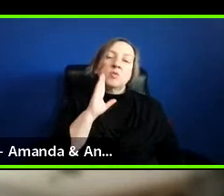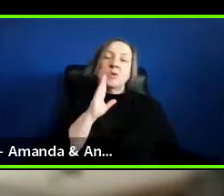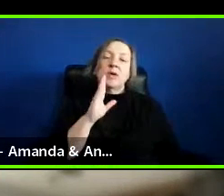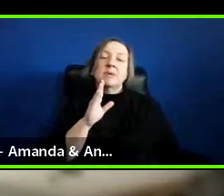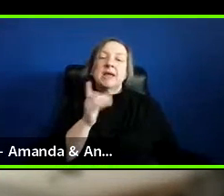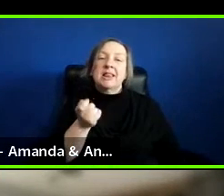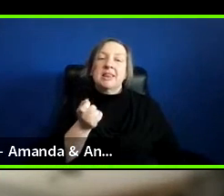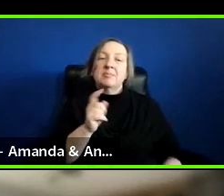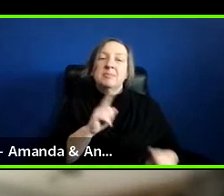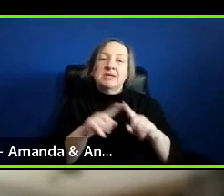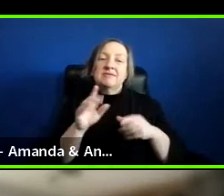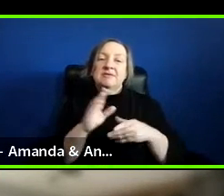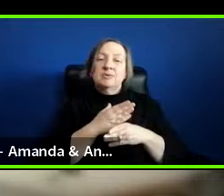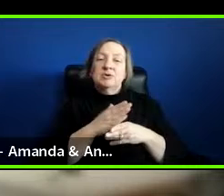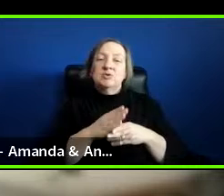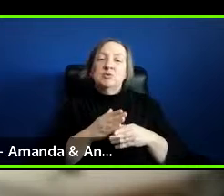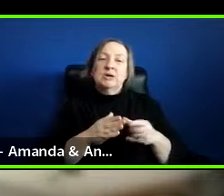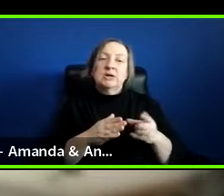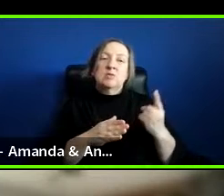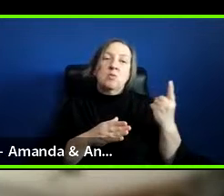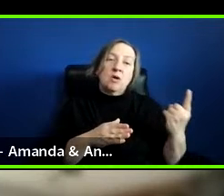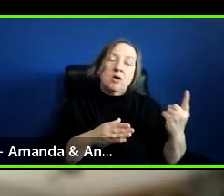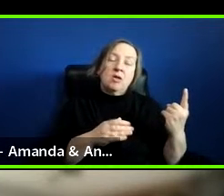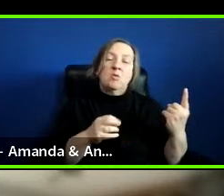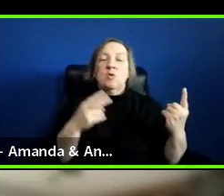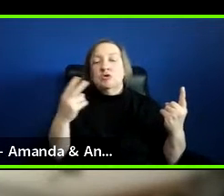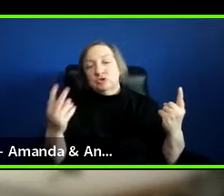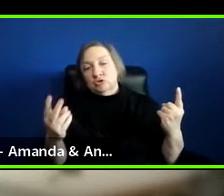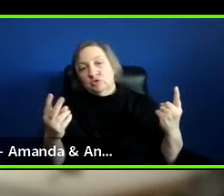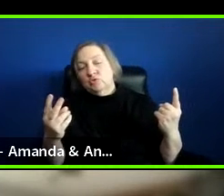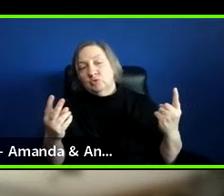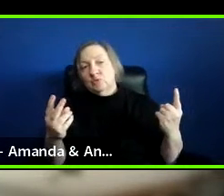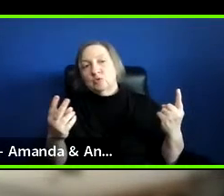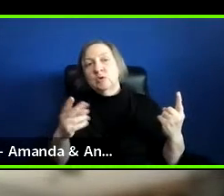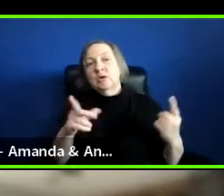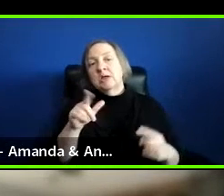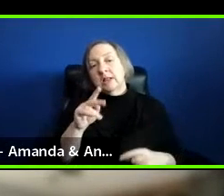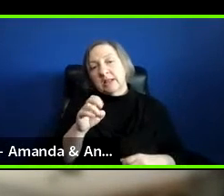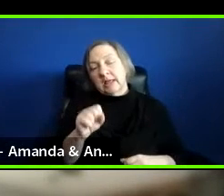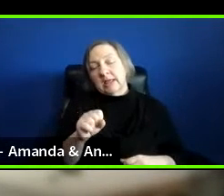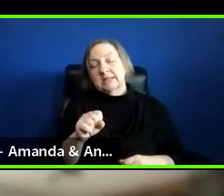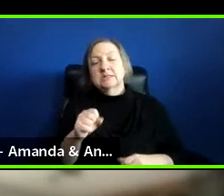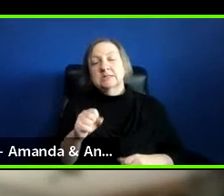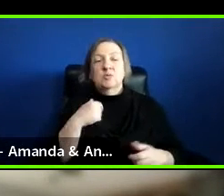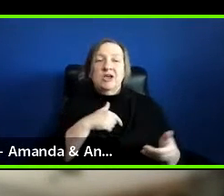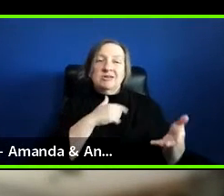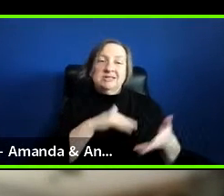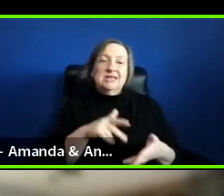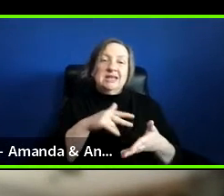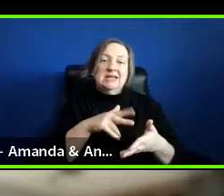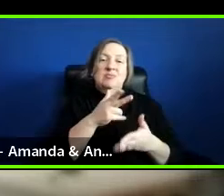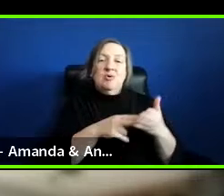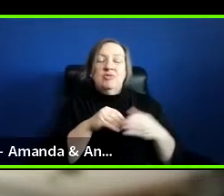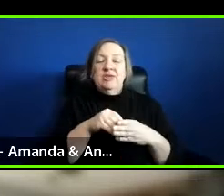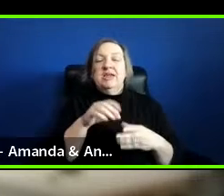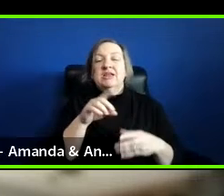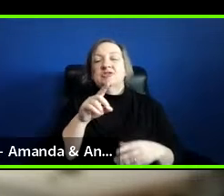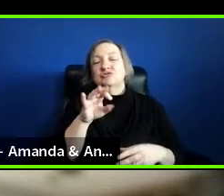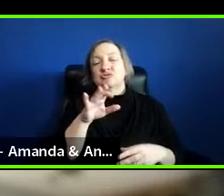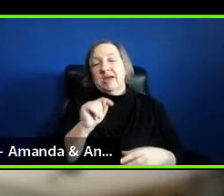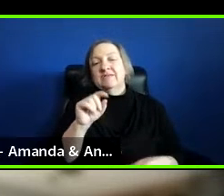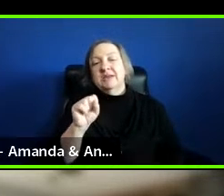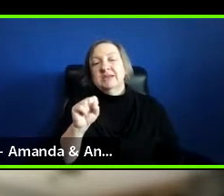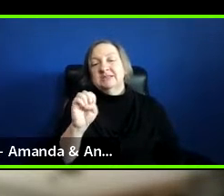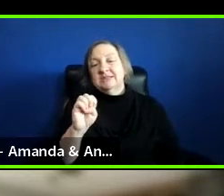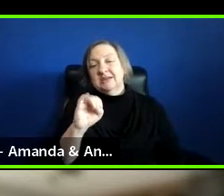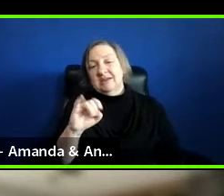slight difference between the 1 and 2 aux lanes, and we're studying both of them in the draft SEIS. So they will be